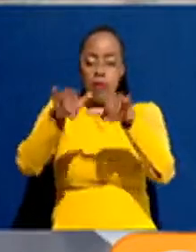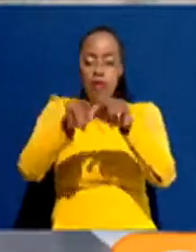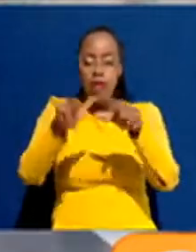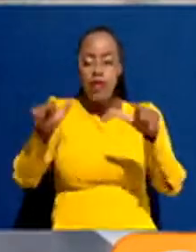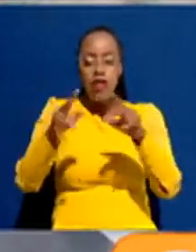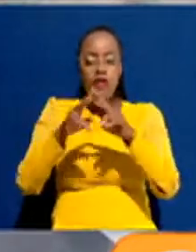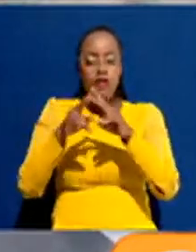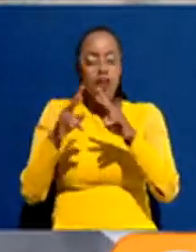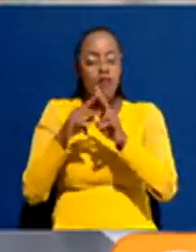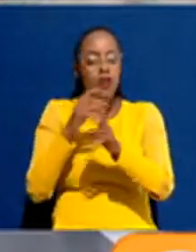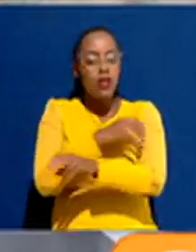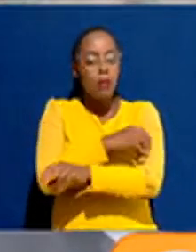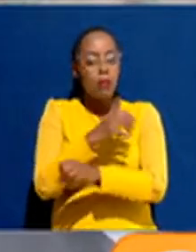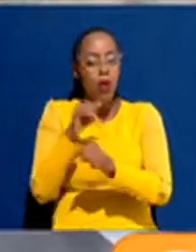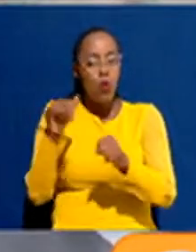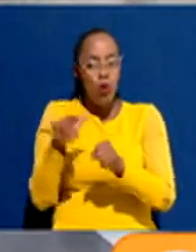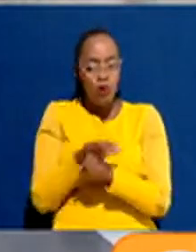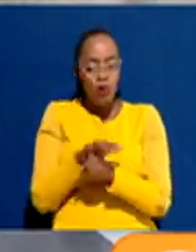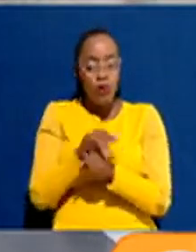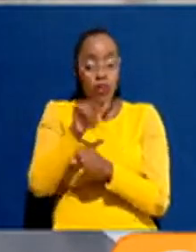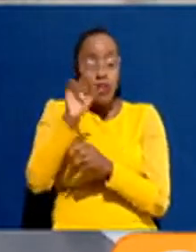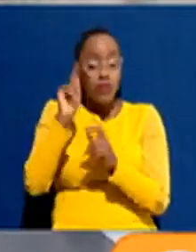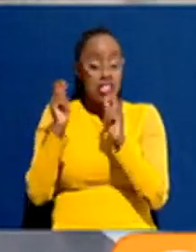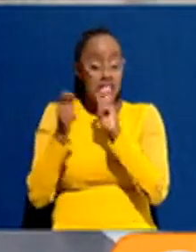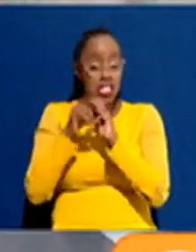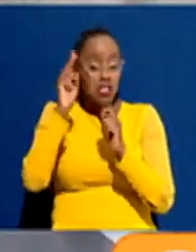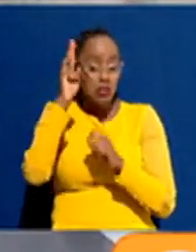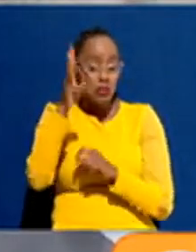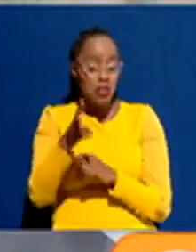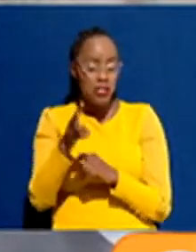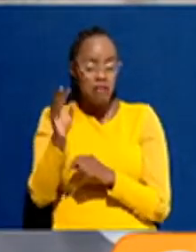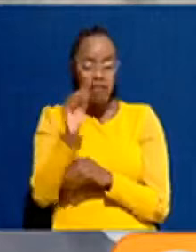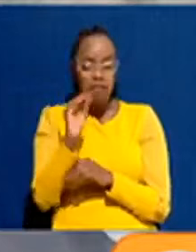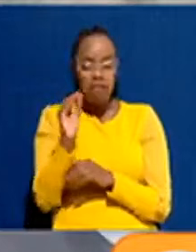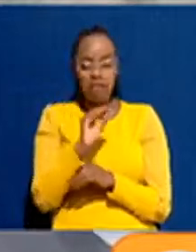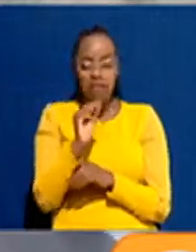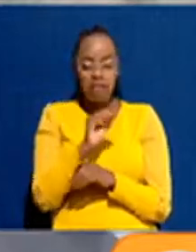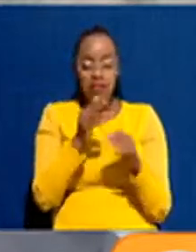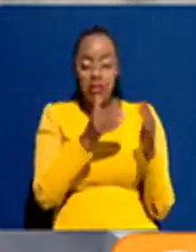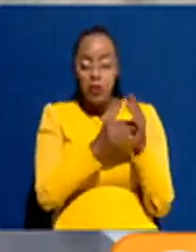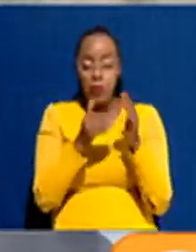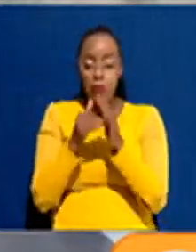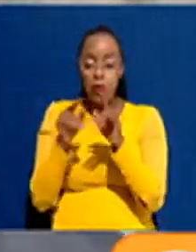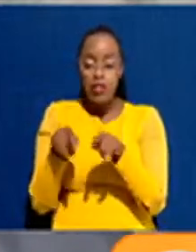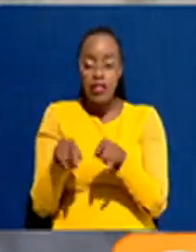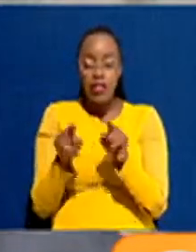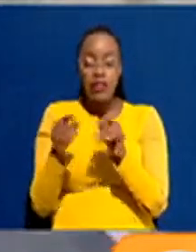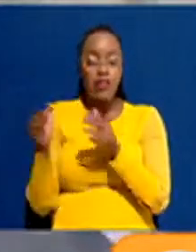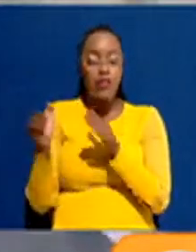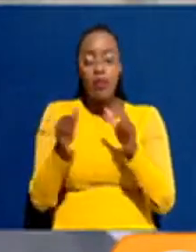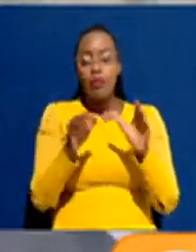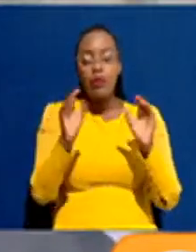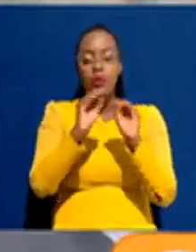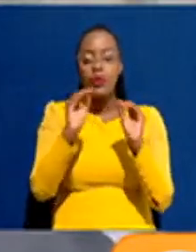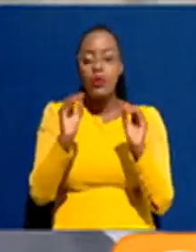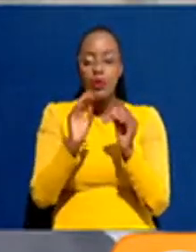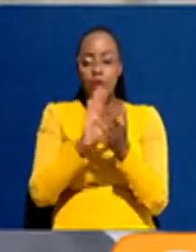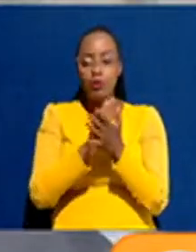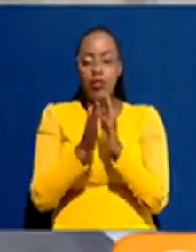very powerful, and they are not going to change to deny themselves the opportunity to